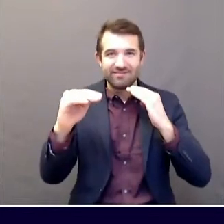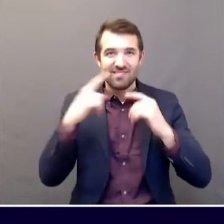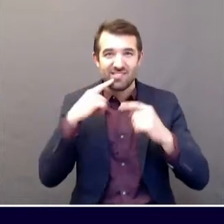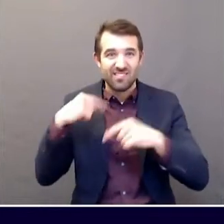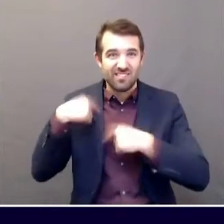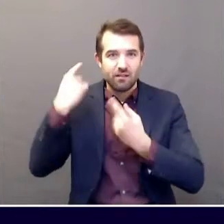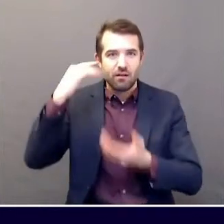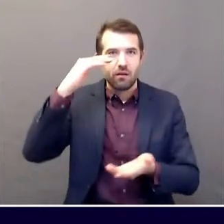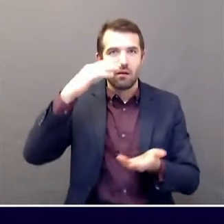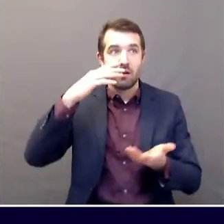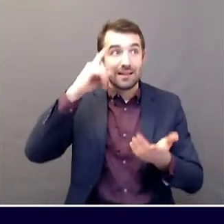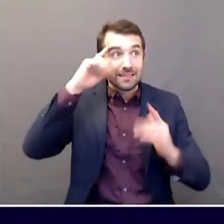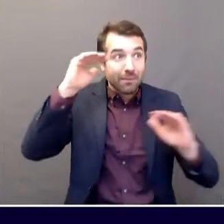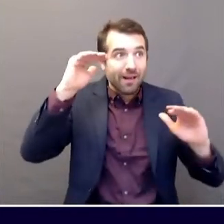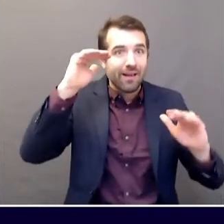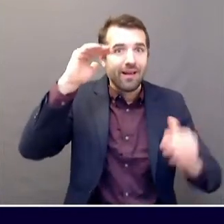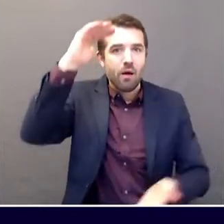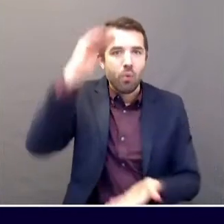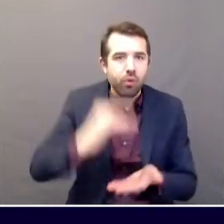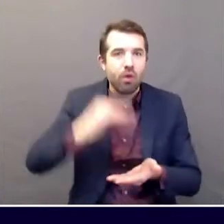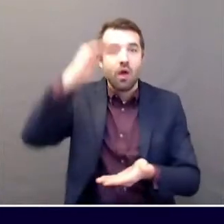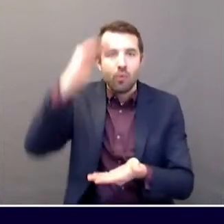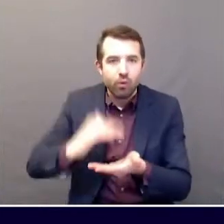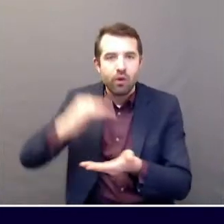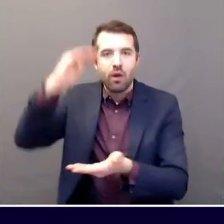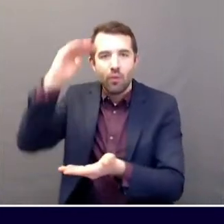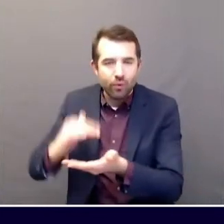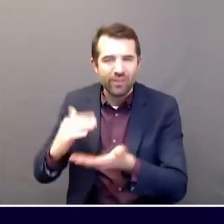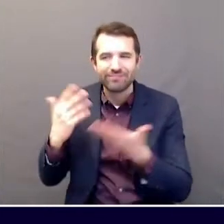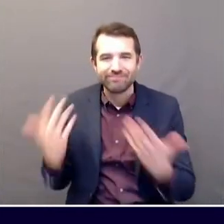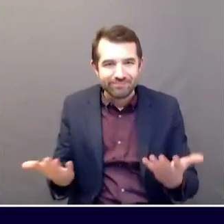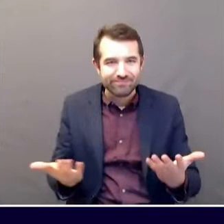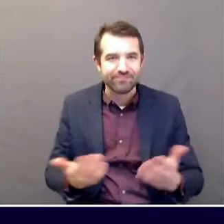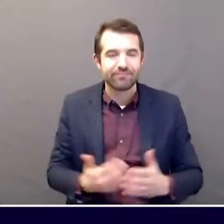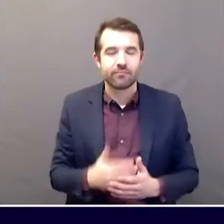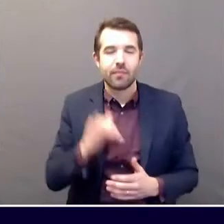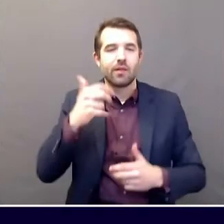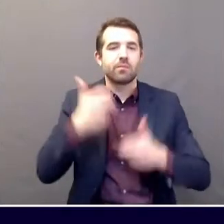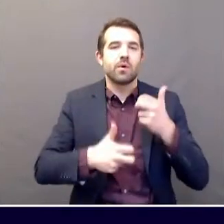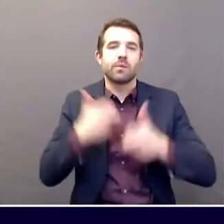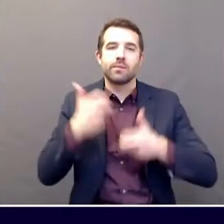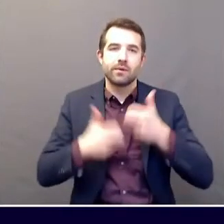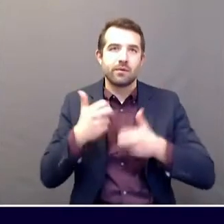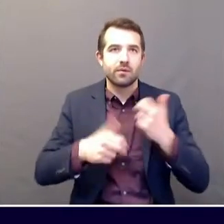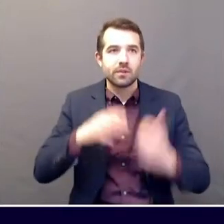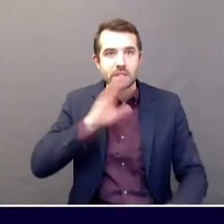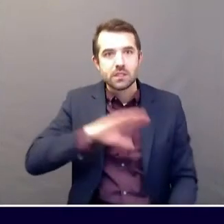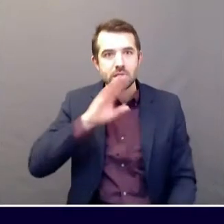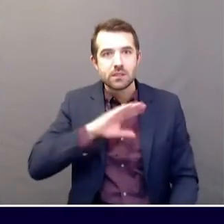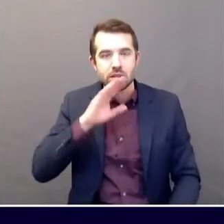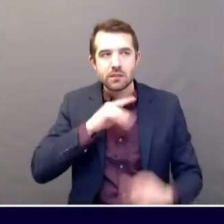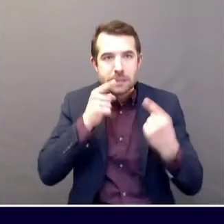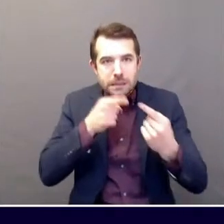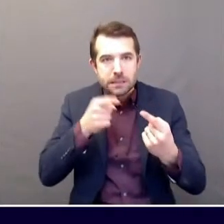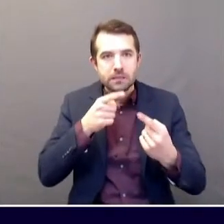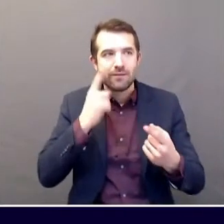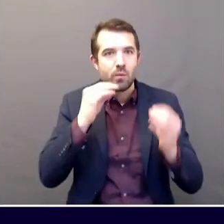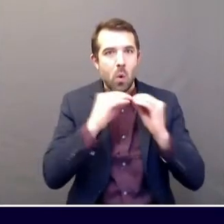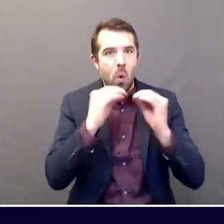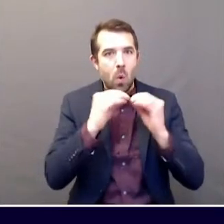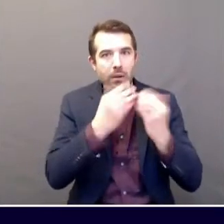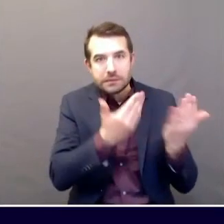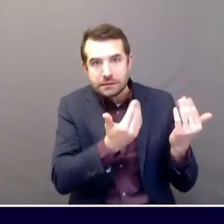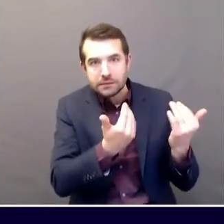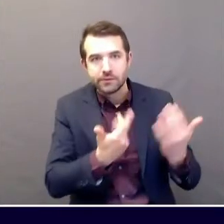get 18,000 when you get 17,000 one week or the other. That has been a real problem in being able